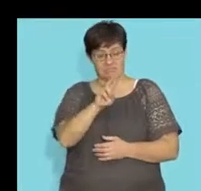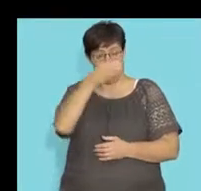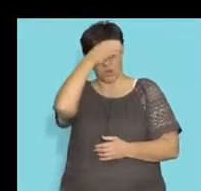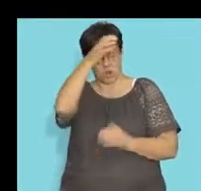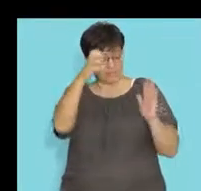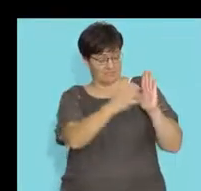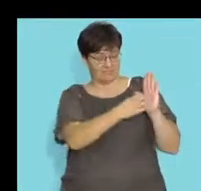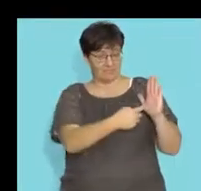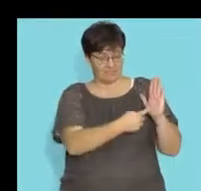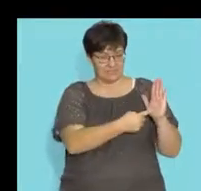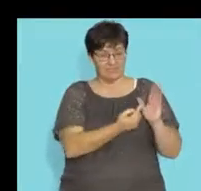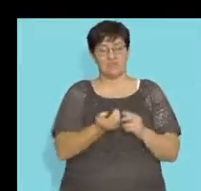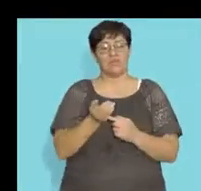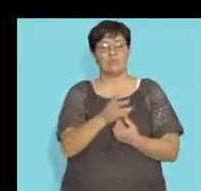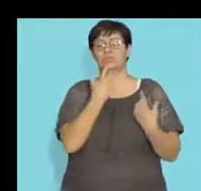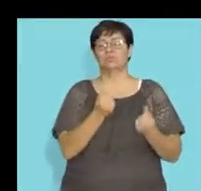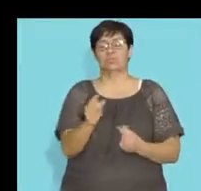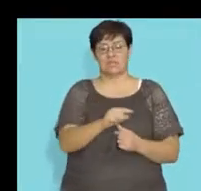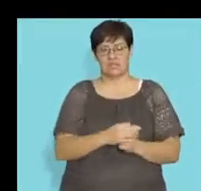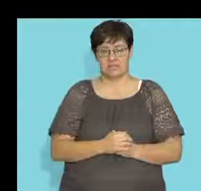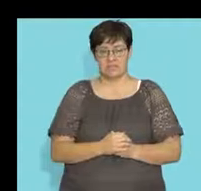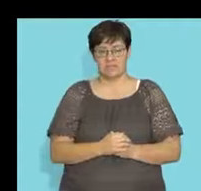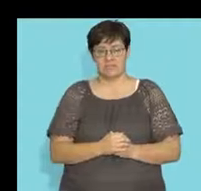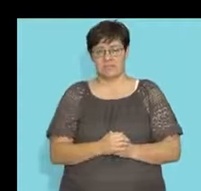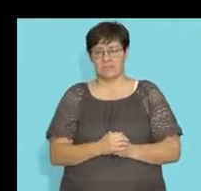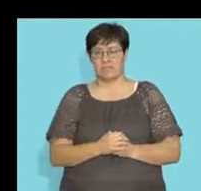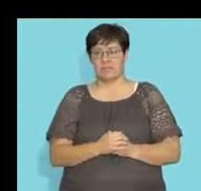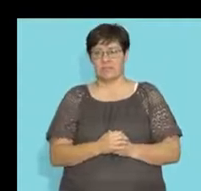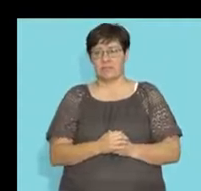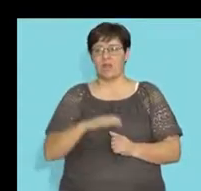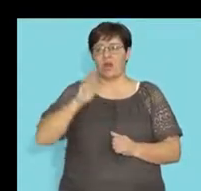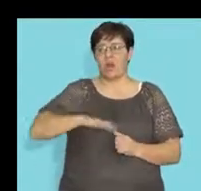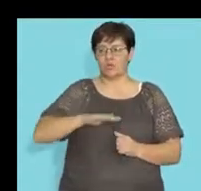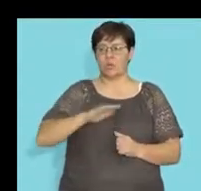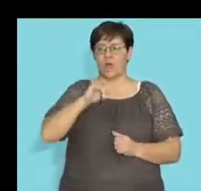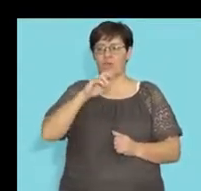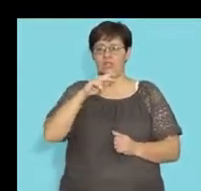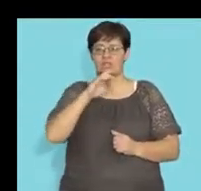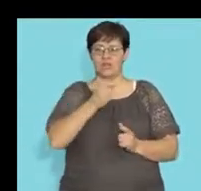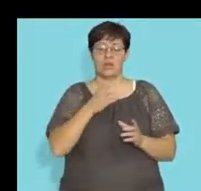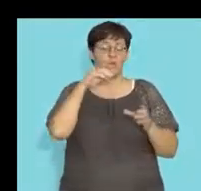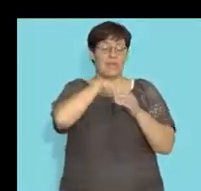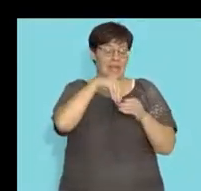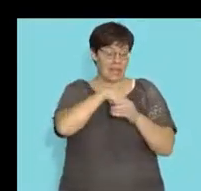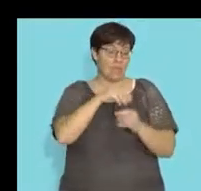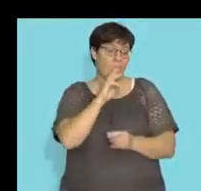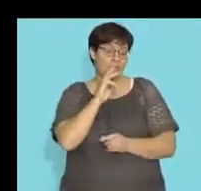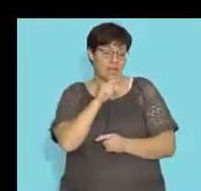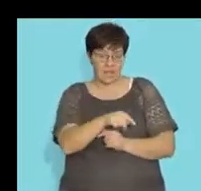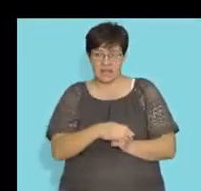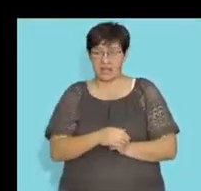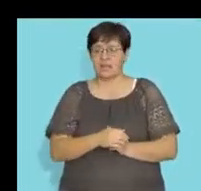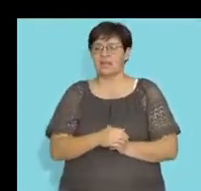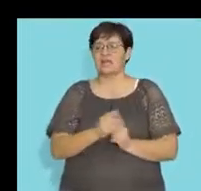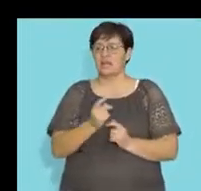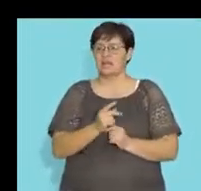When we look at the concept map, I just want to show you that we will do some autoionization in water. We will